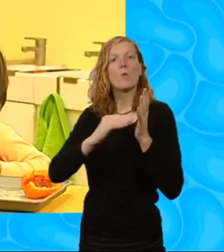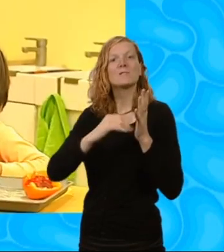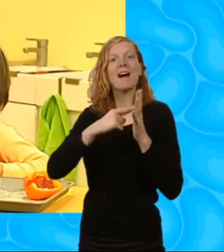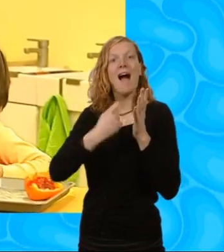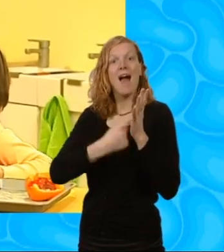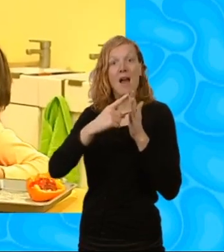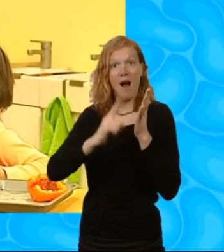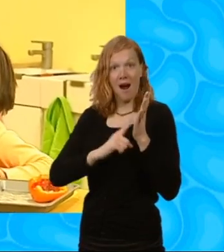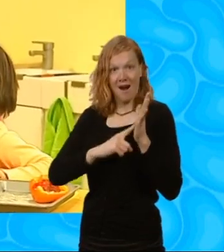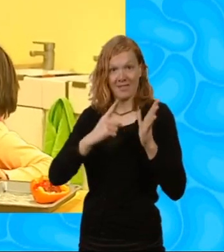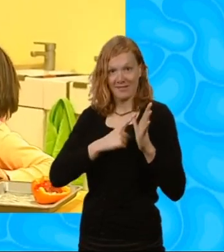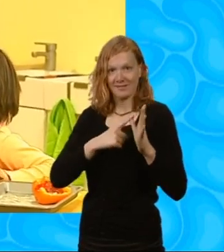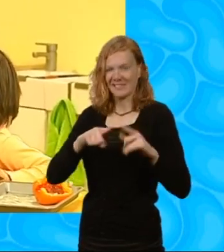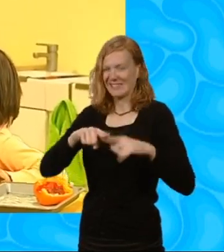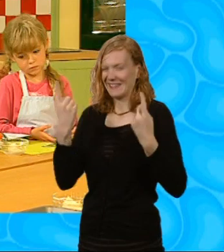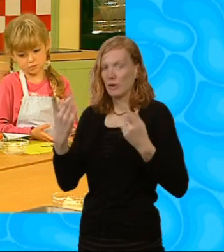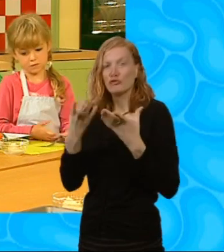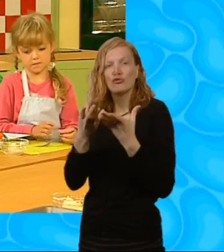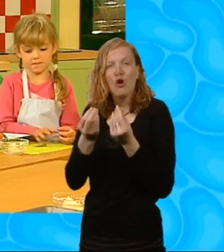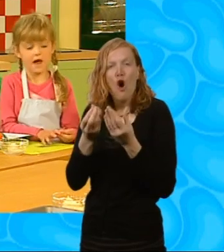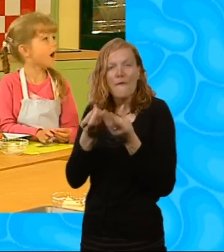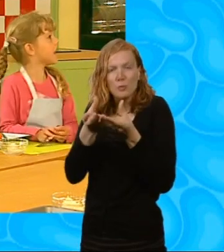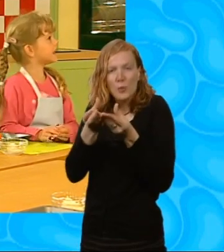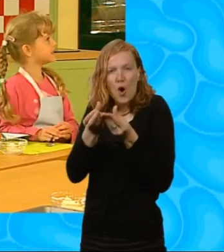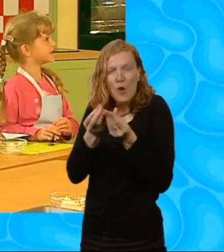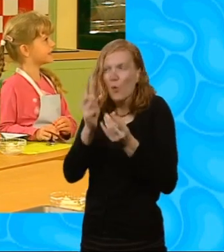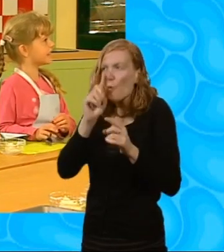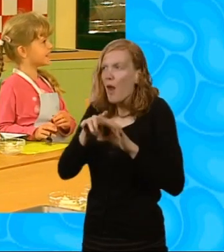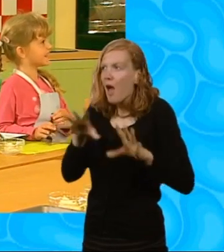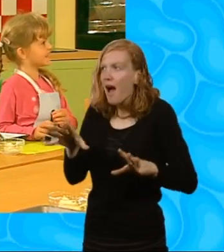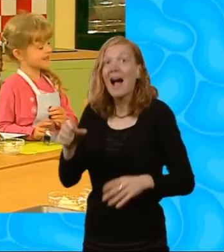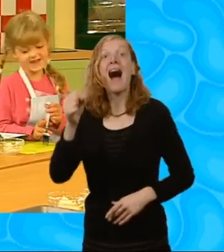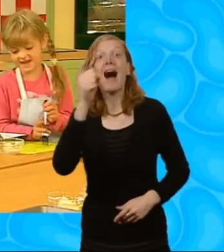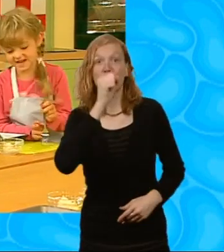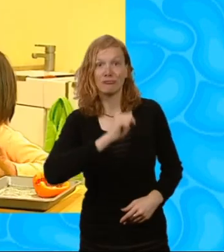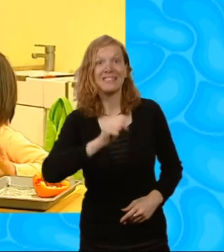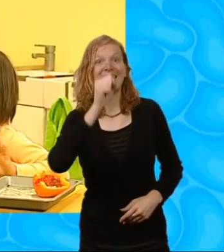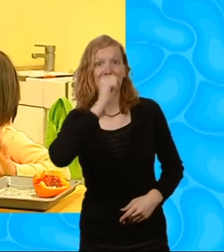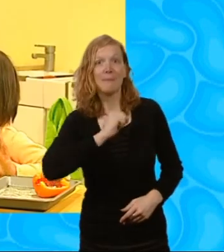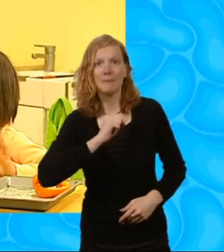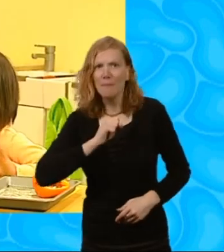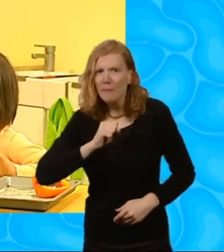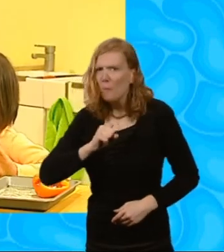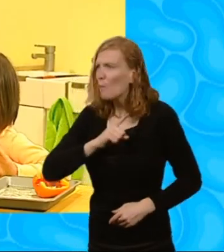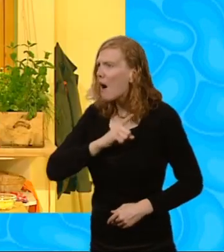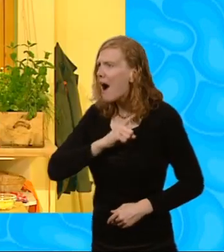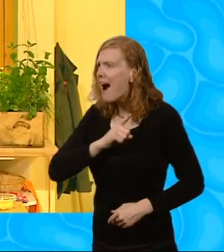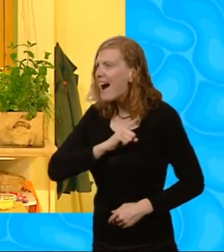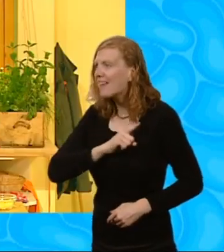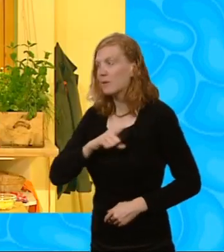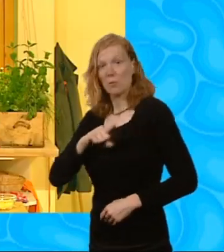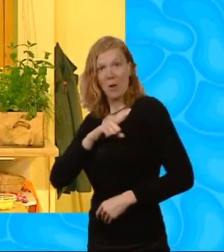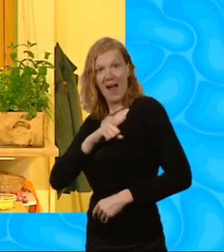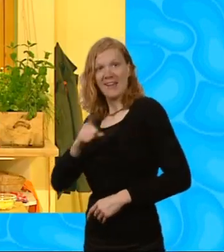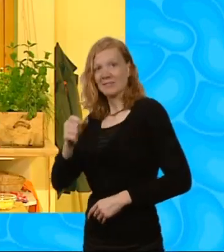and it's quite soft and squishy. What do you think it looks like? Ice cream! No, ice cream. Why does it look like ice